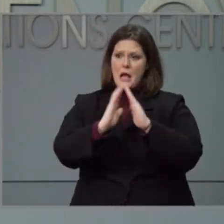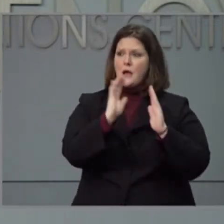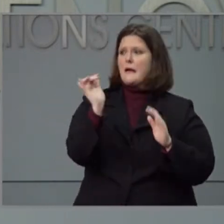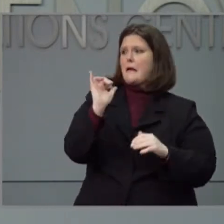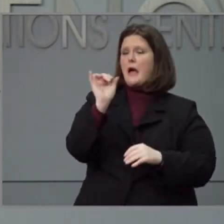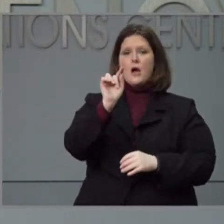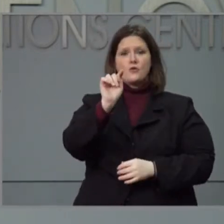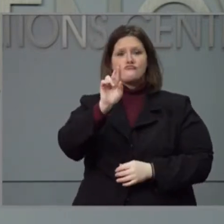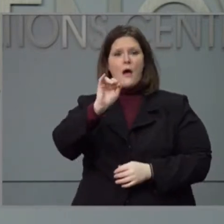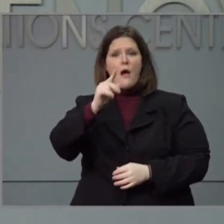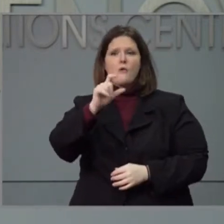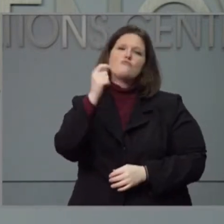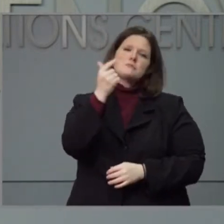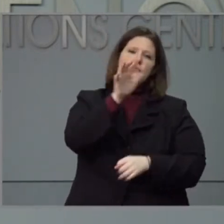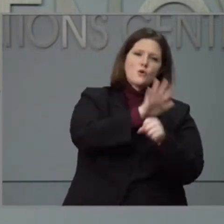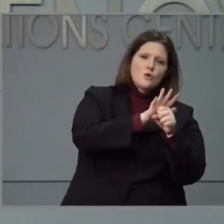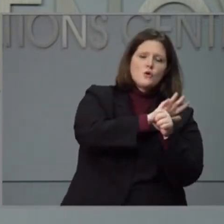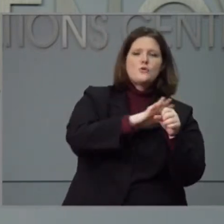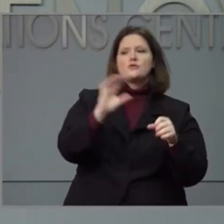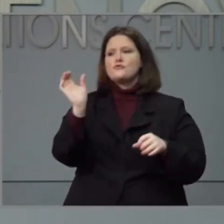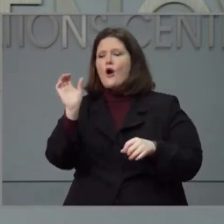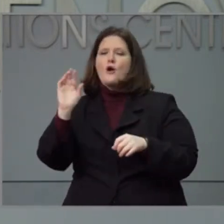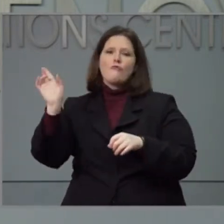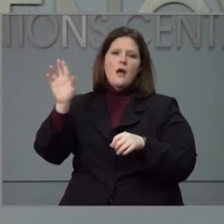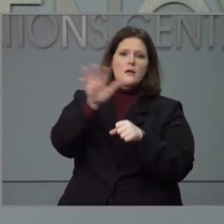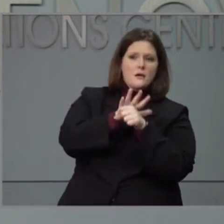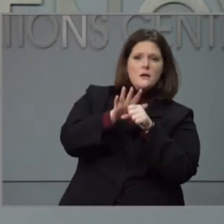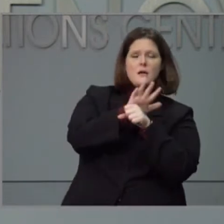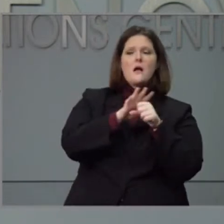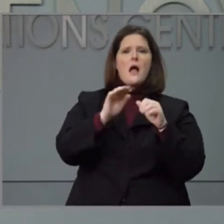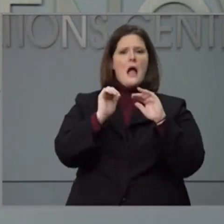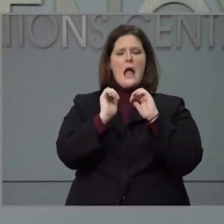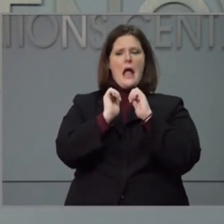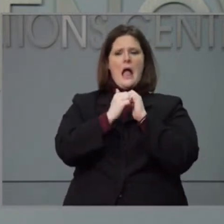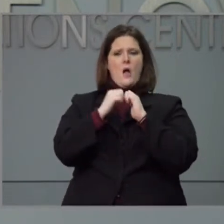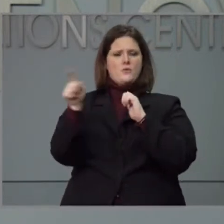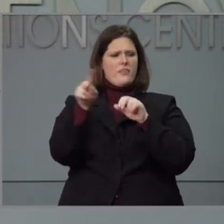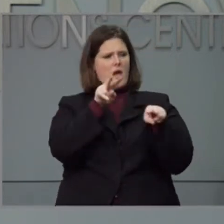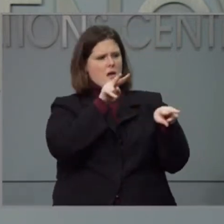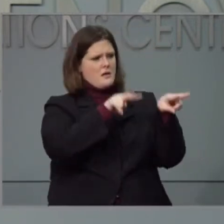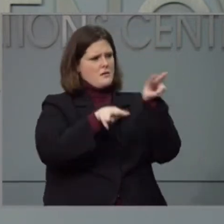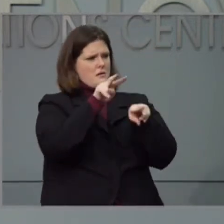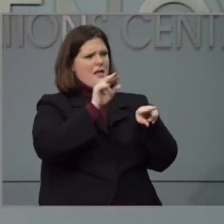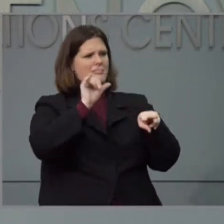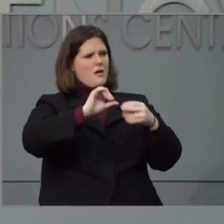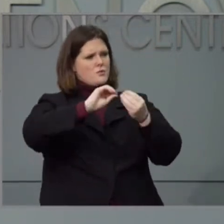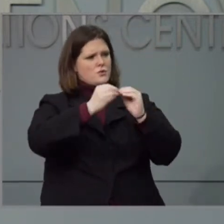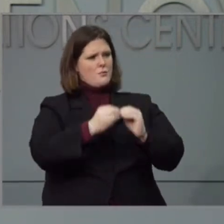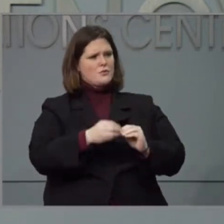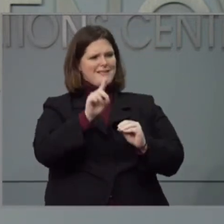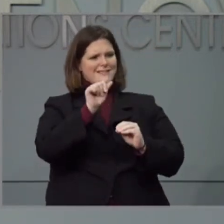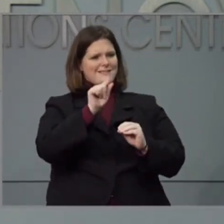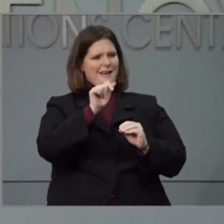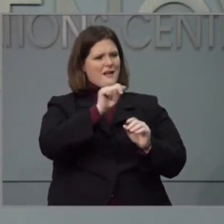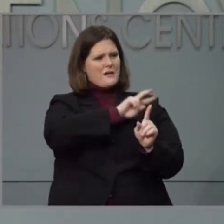Charlotte, what should they do when they're looking at this data, and how should they apply that to their own lives, basically? Thanks,